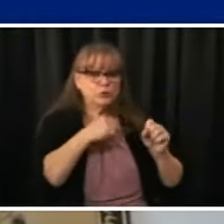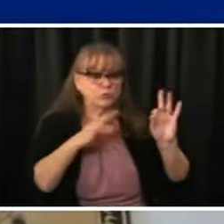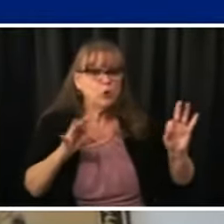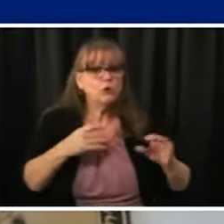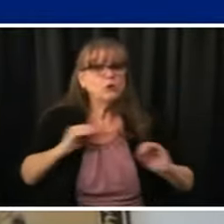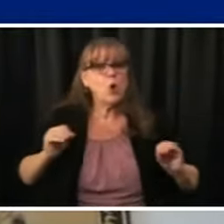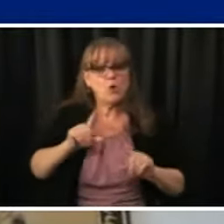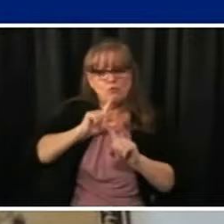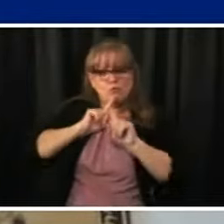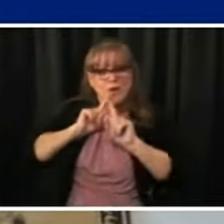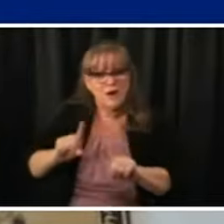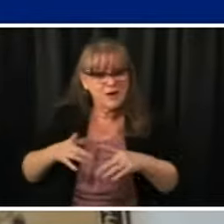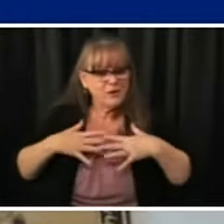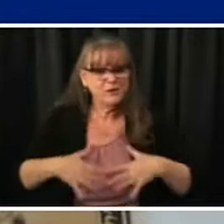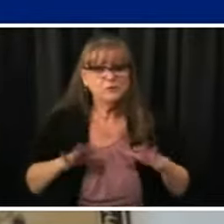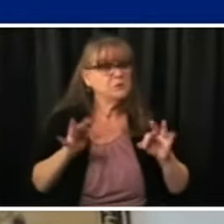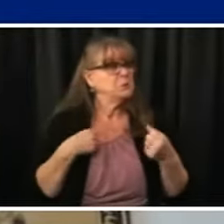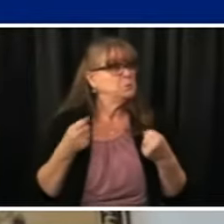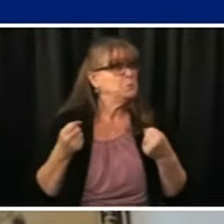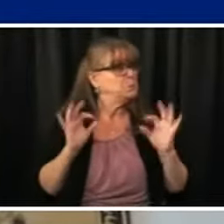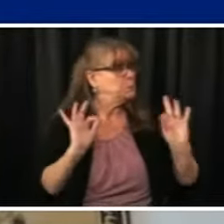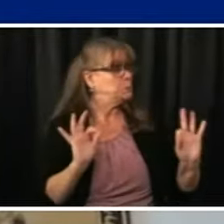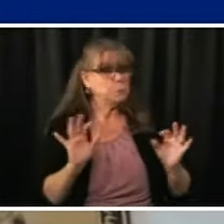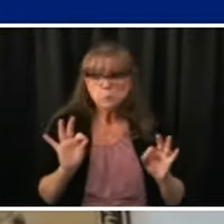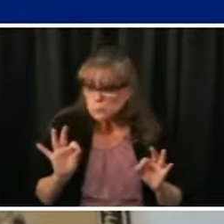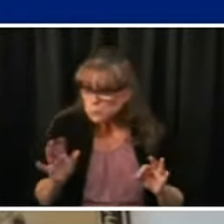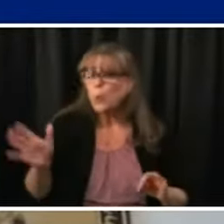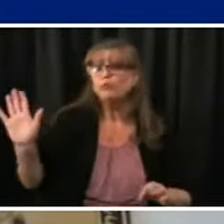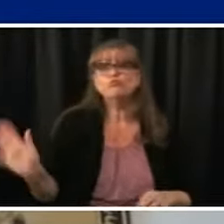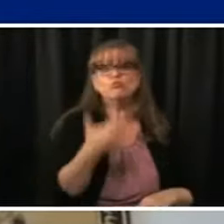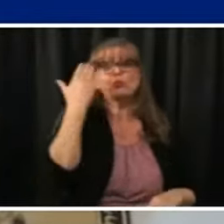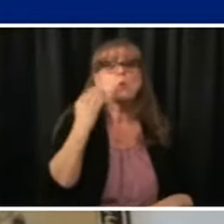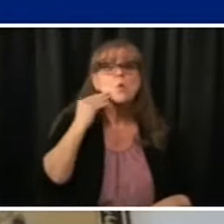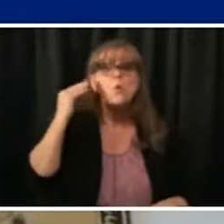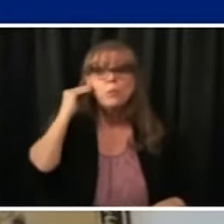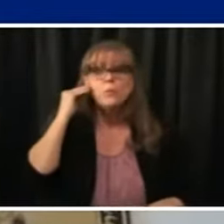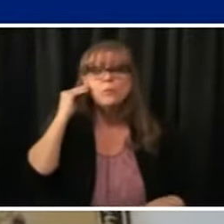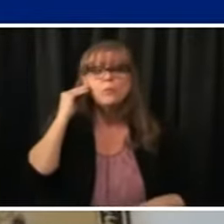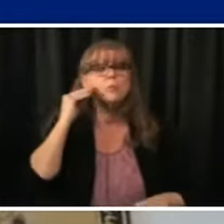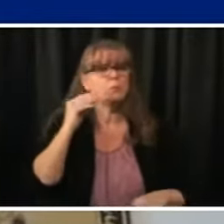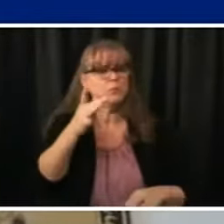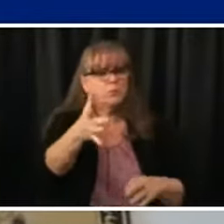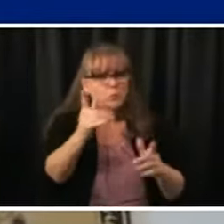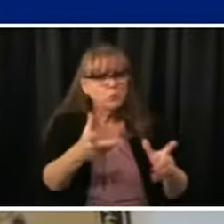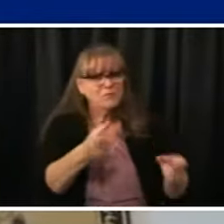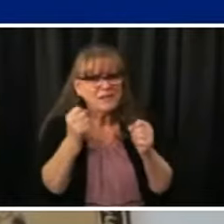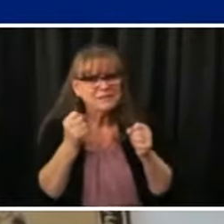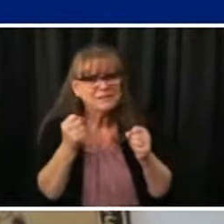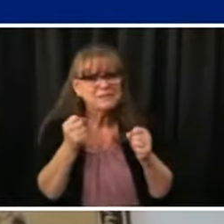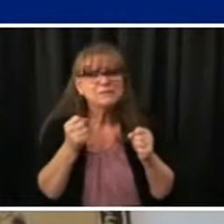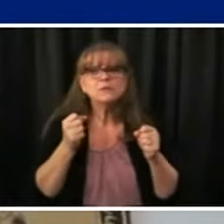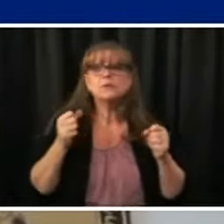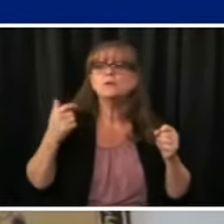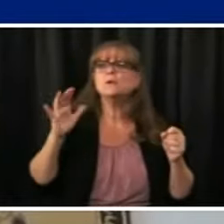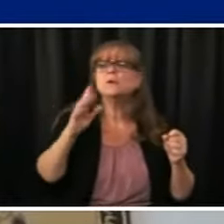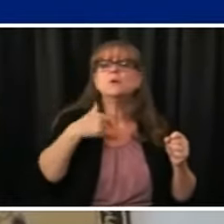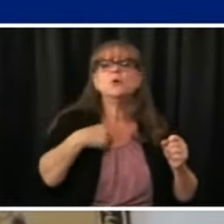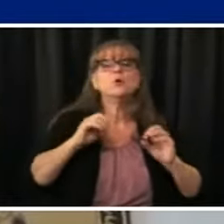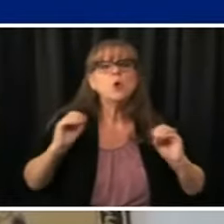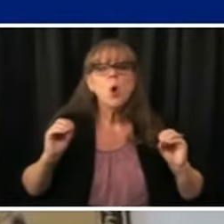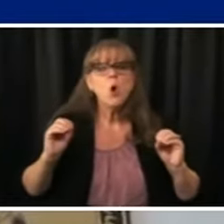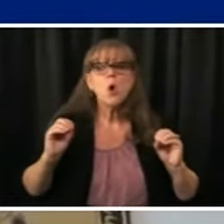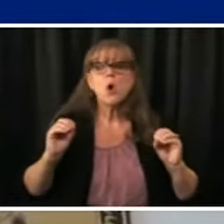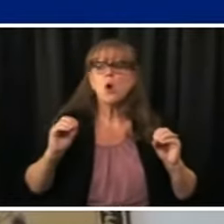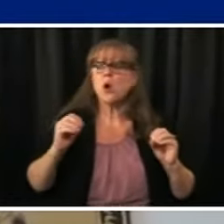Very fast, very nice. I didn't have any reaction to the vaccine. I took it like at